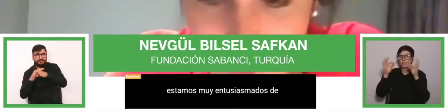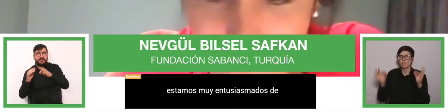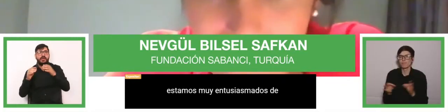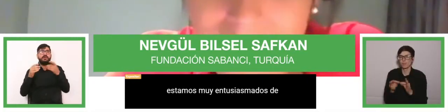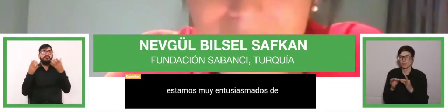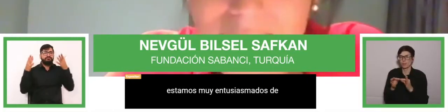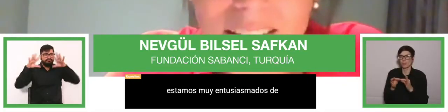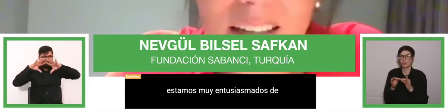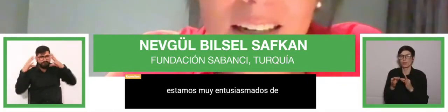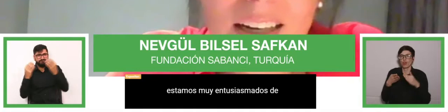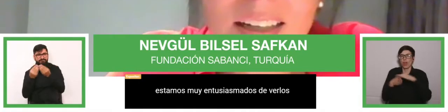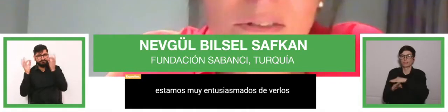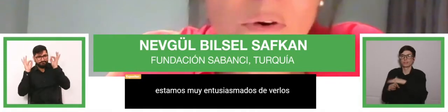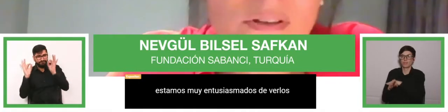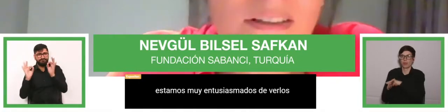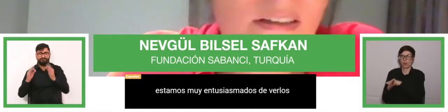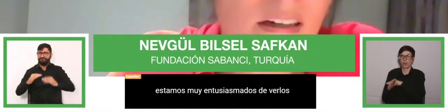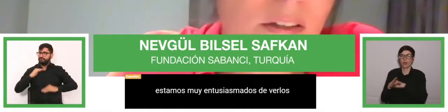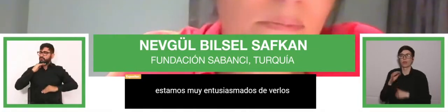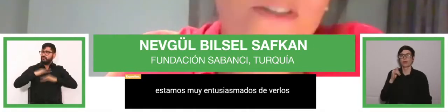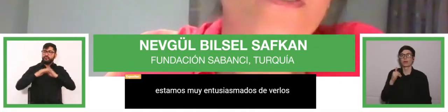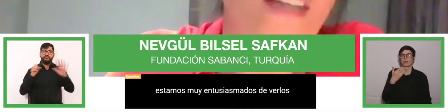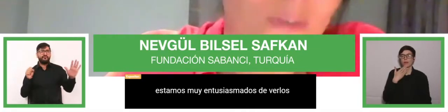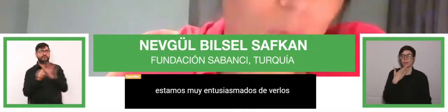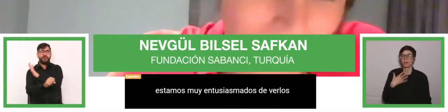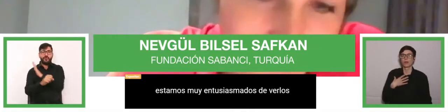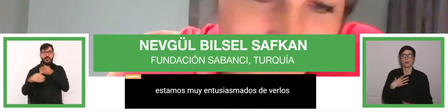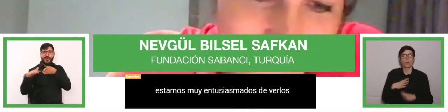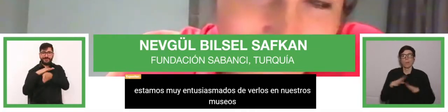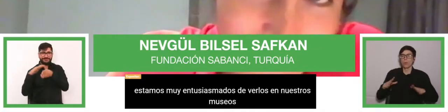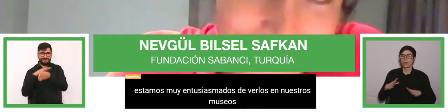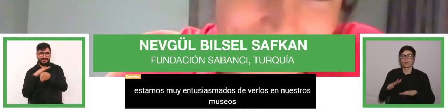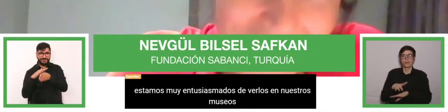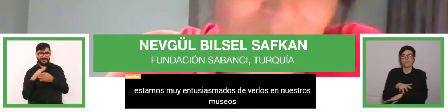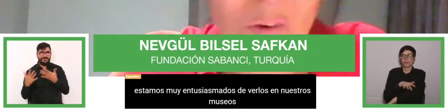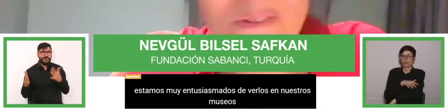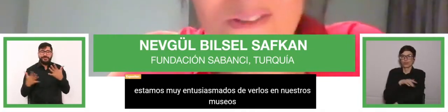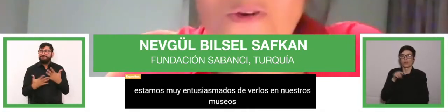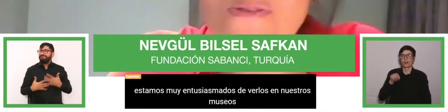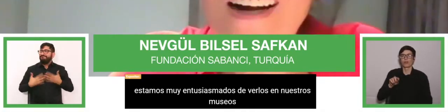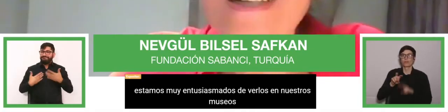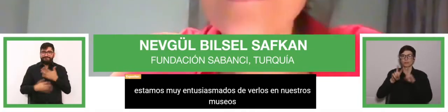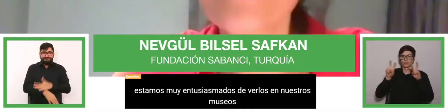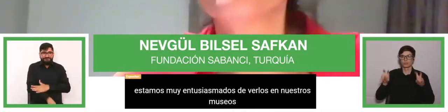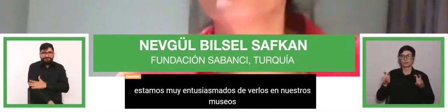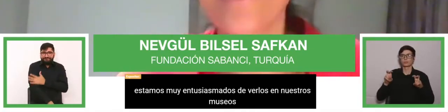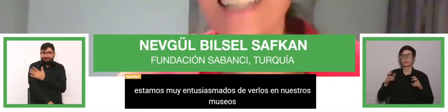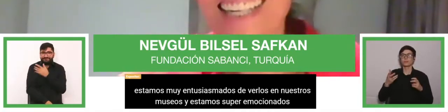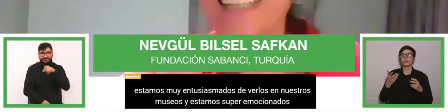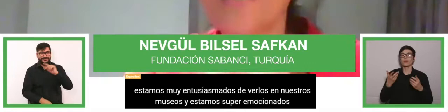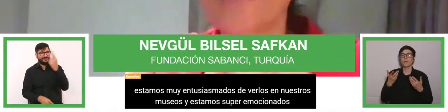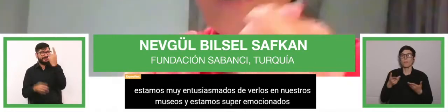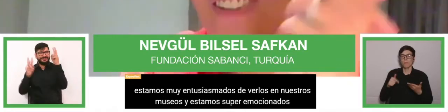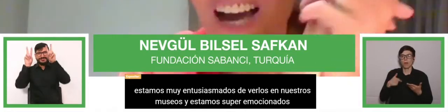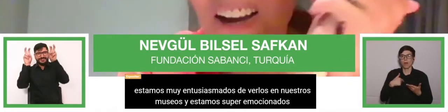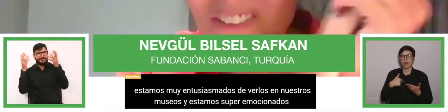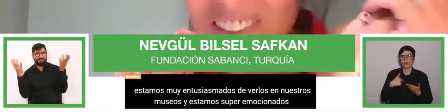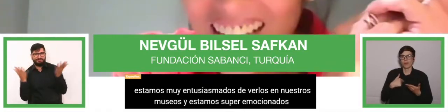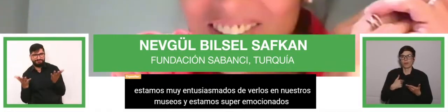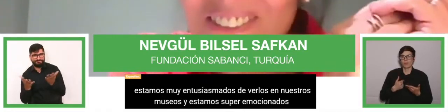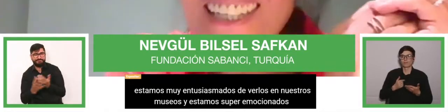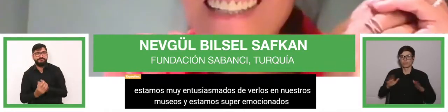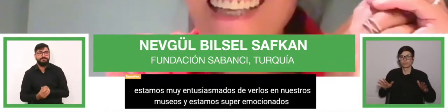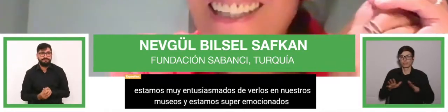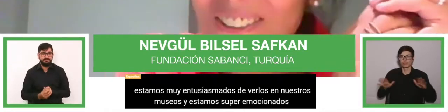very excited for collaboration as well. So far, that's all I